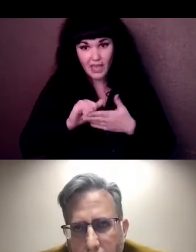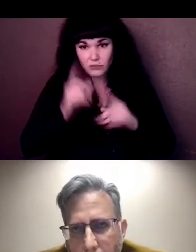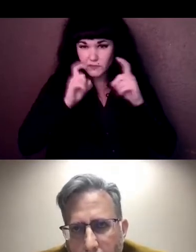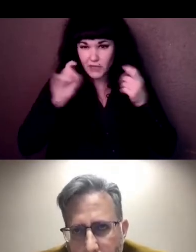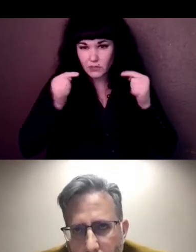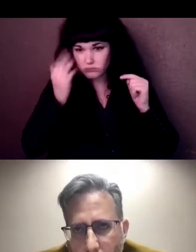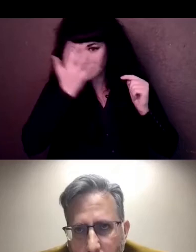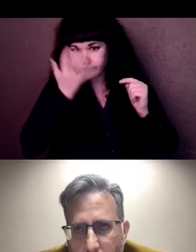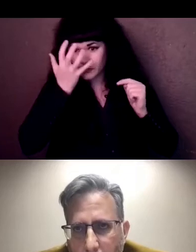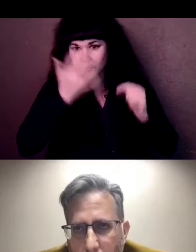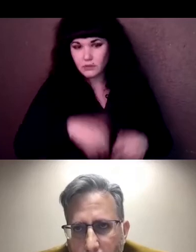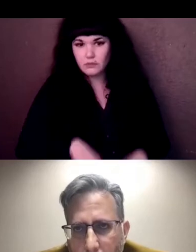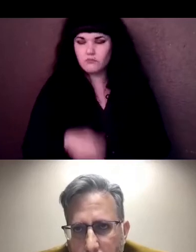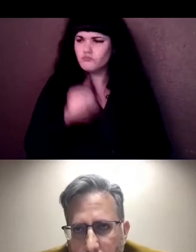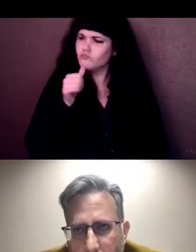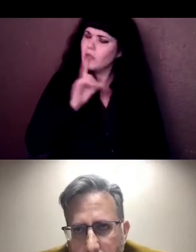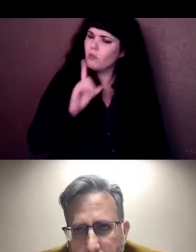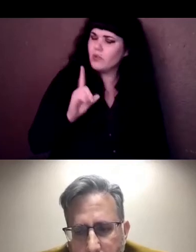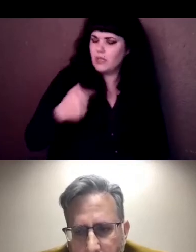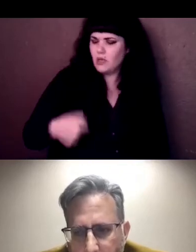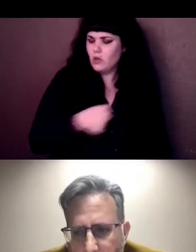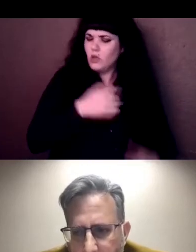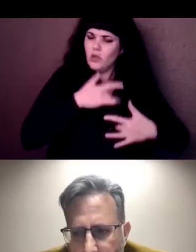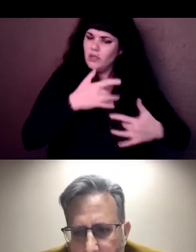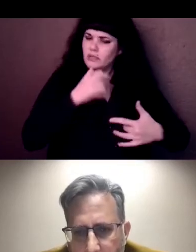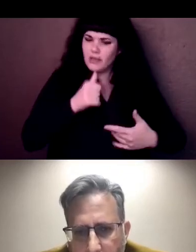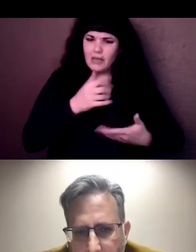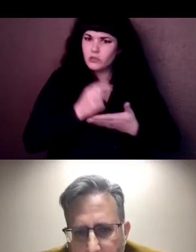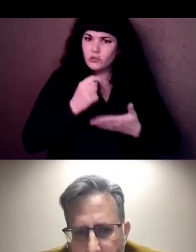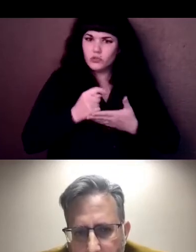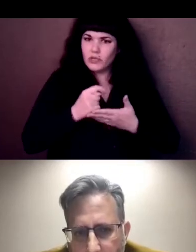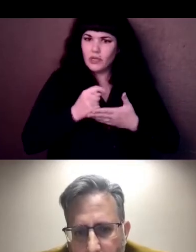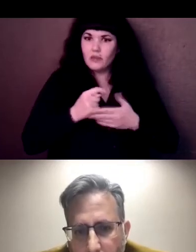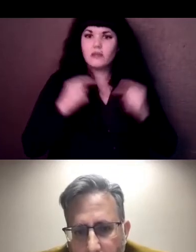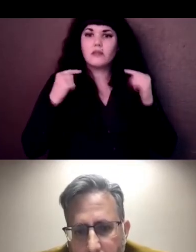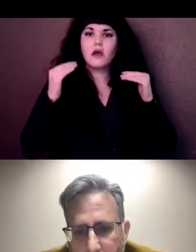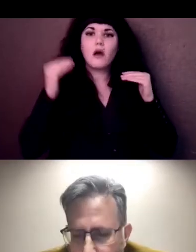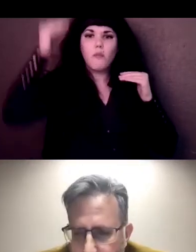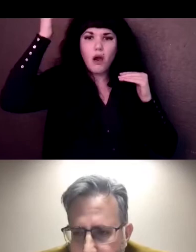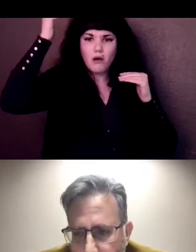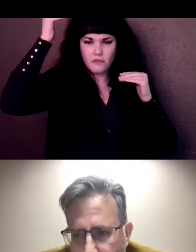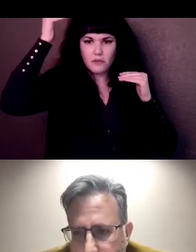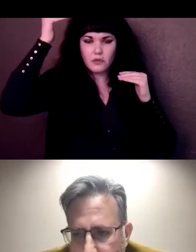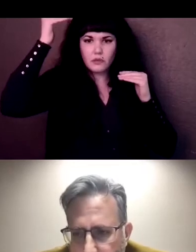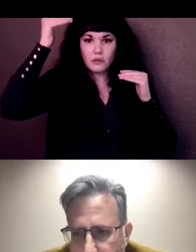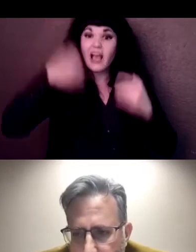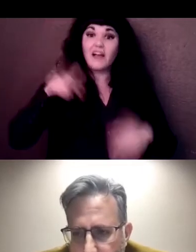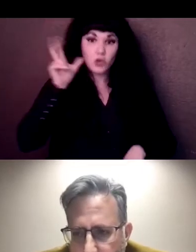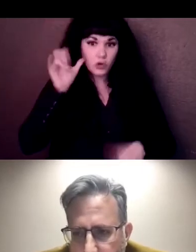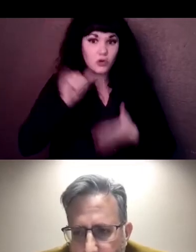And not really. We tend not to treat above the neckline. Have I heard of it?